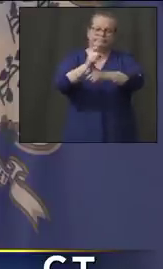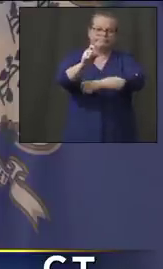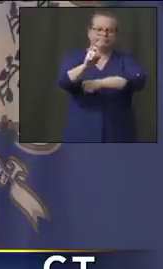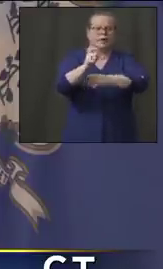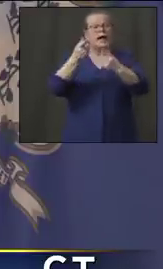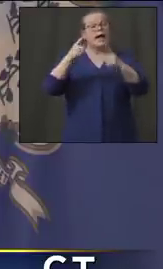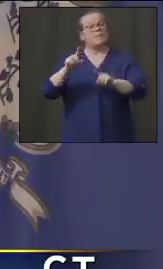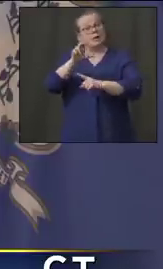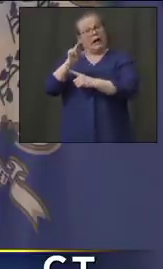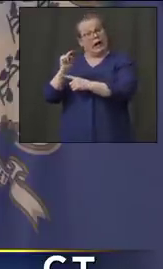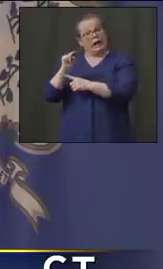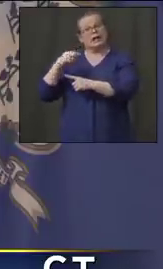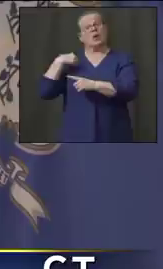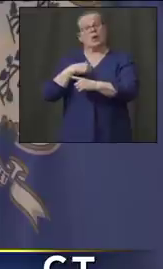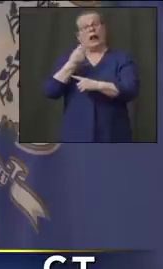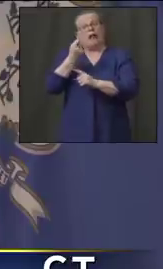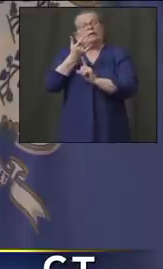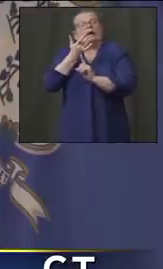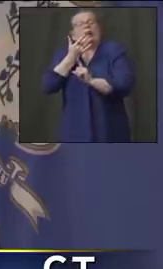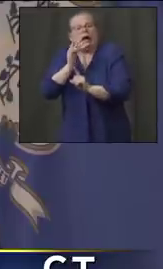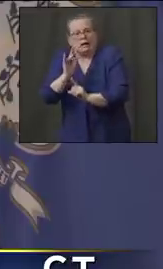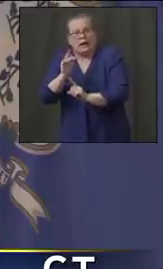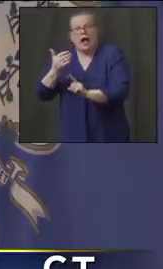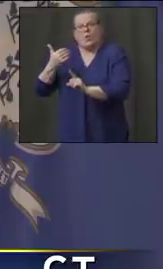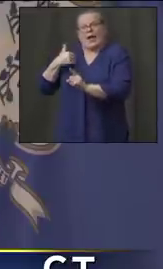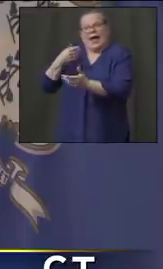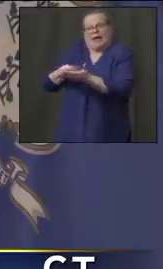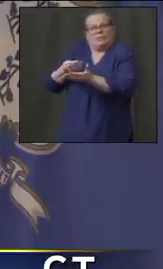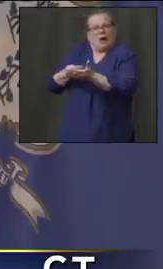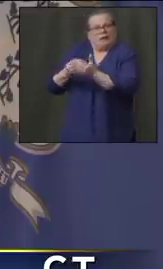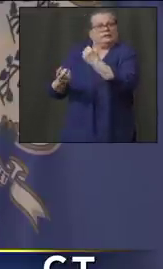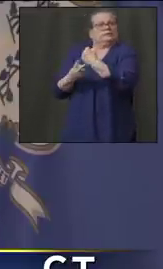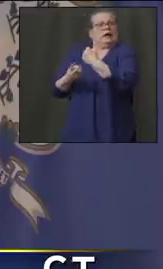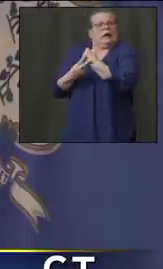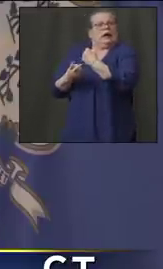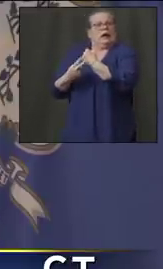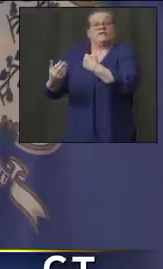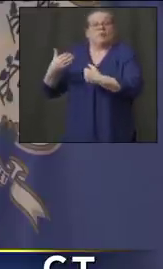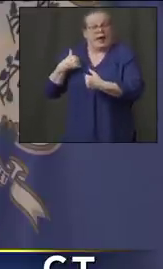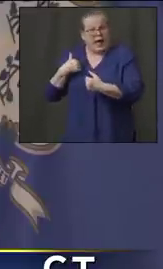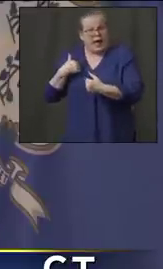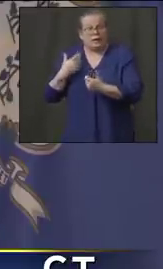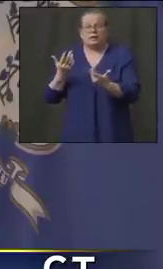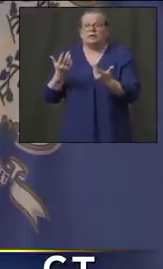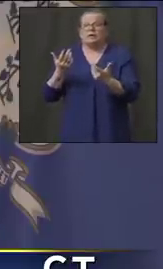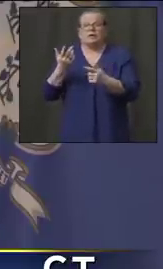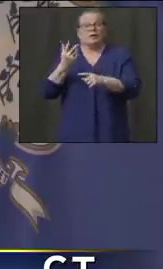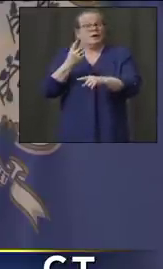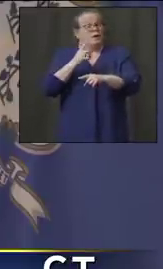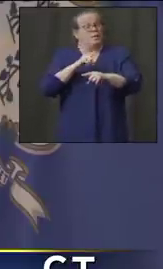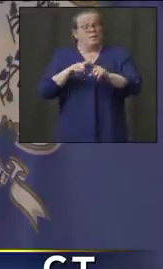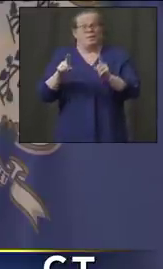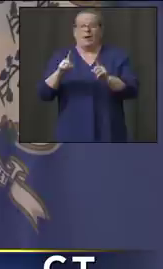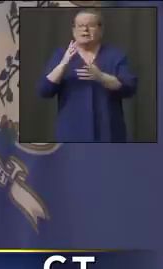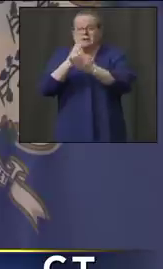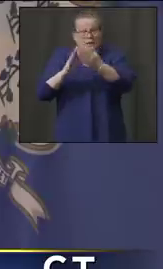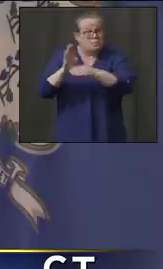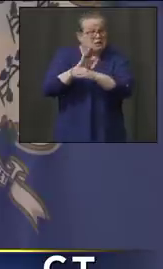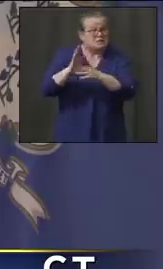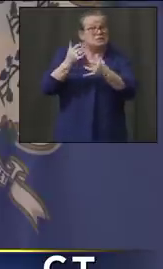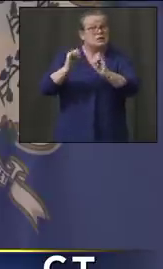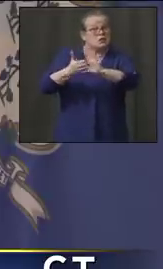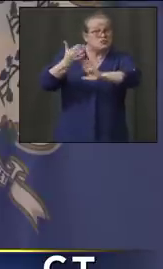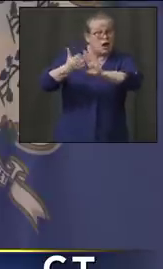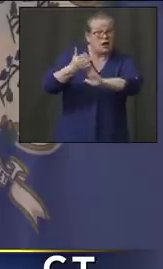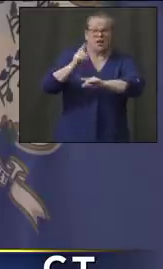industries are going forward. But believe it, you know, you're going to find out tomorrow our sales tax, income tax went down, and a lot of our social